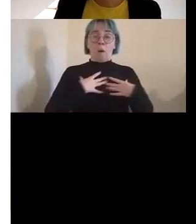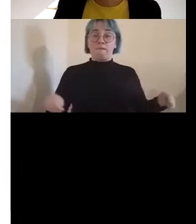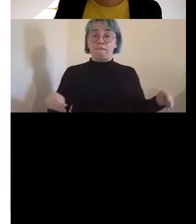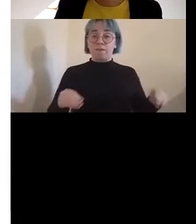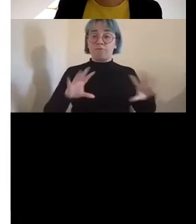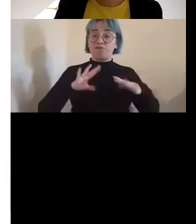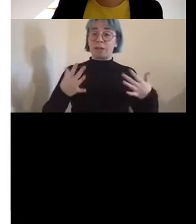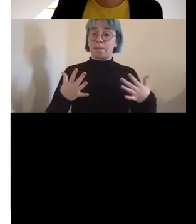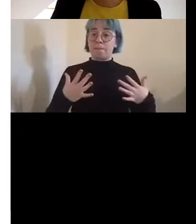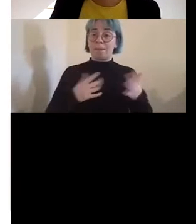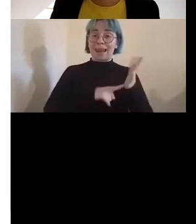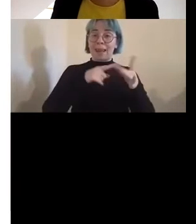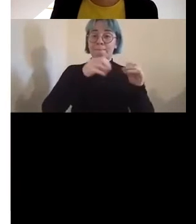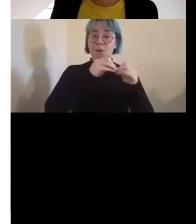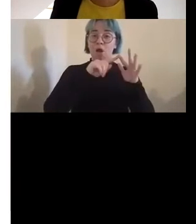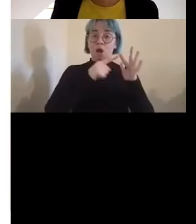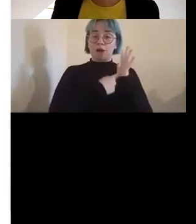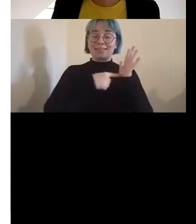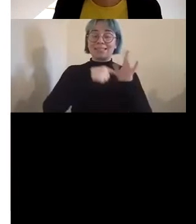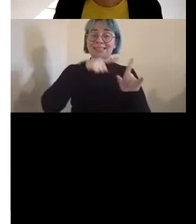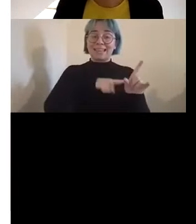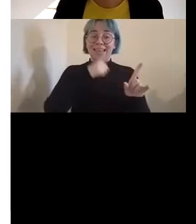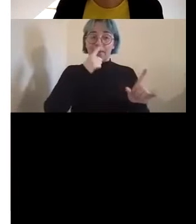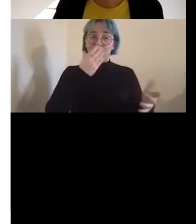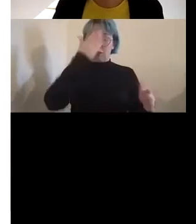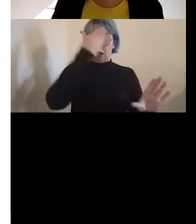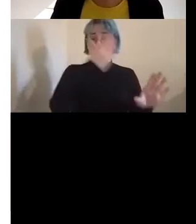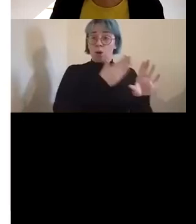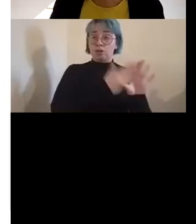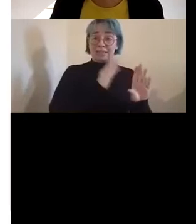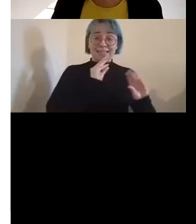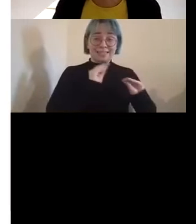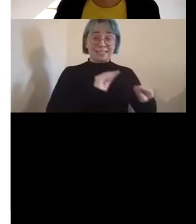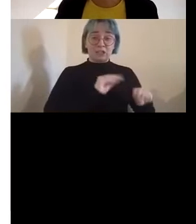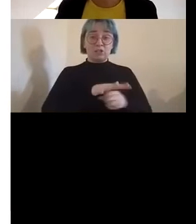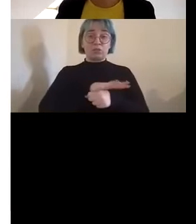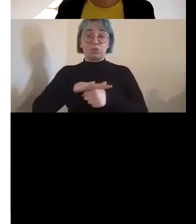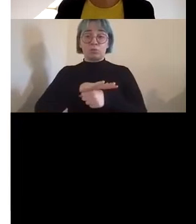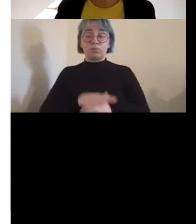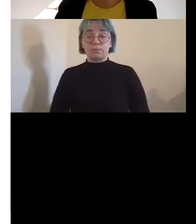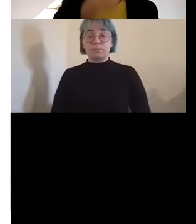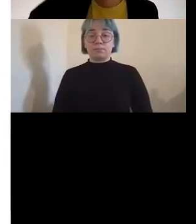well in maybe a psychiatric institution or educational institution. So I just want to mention here